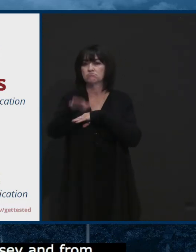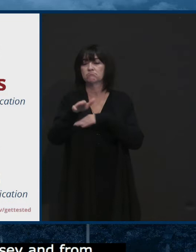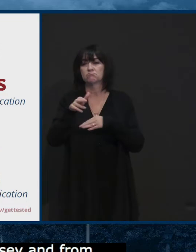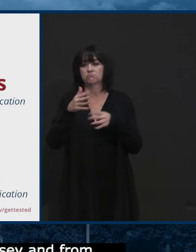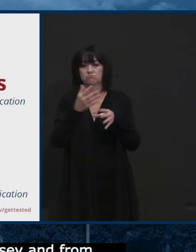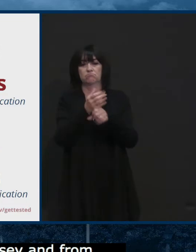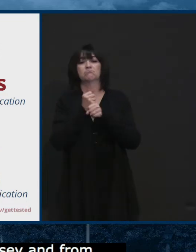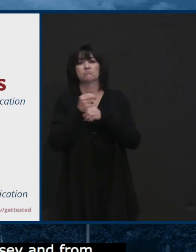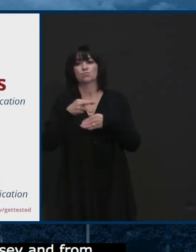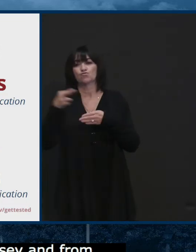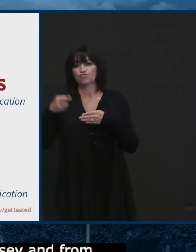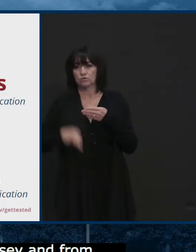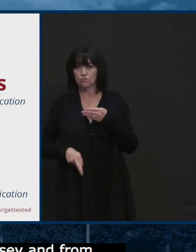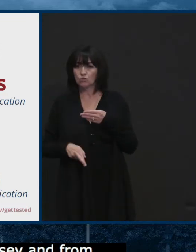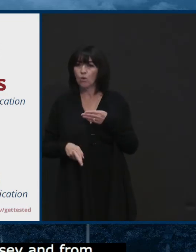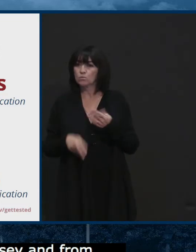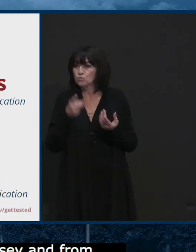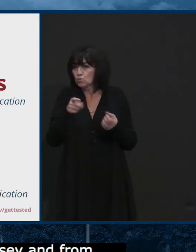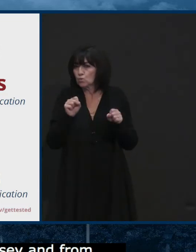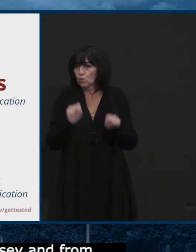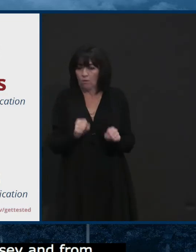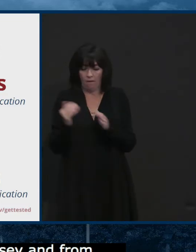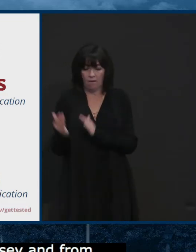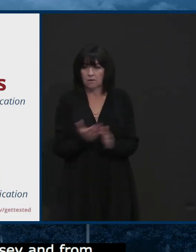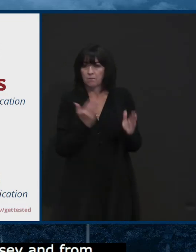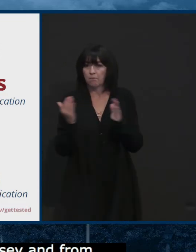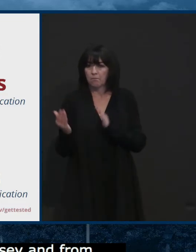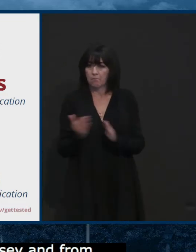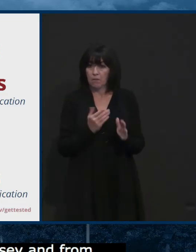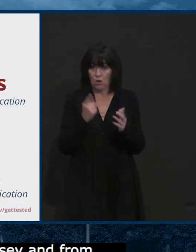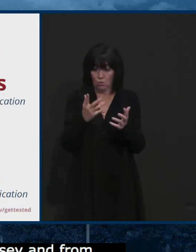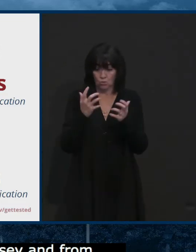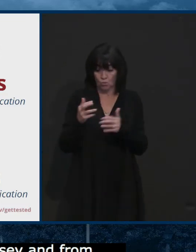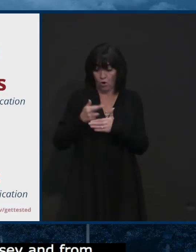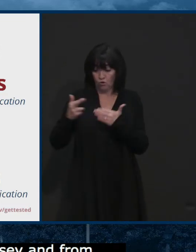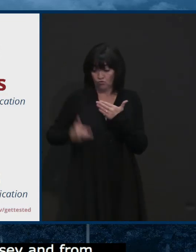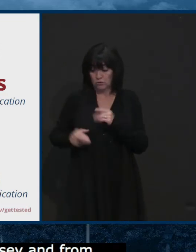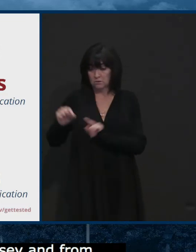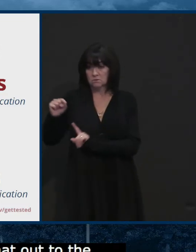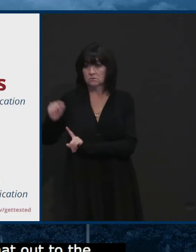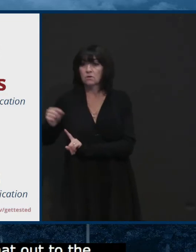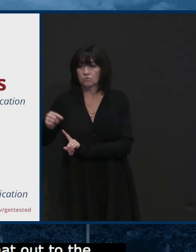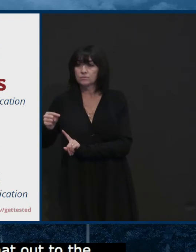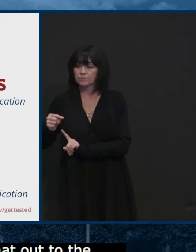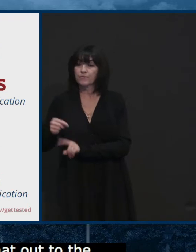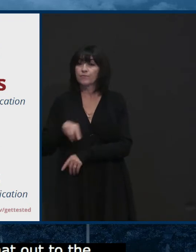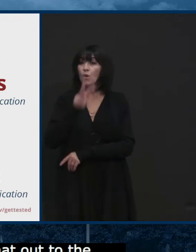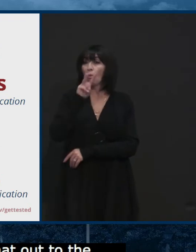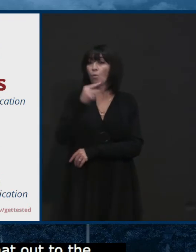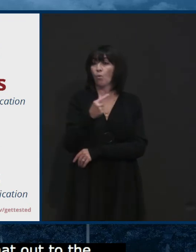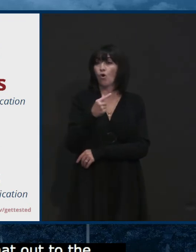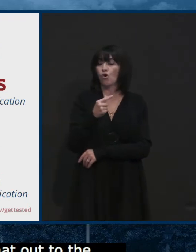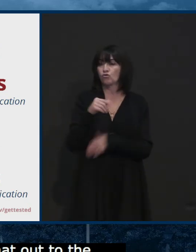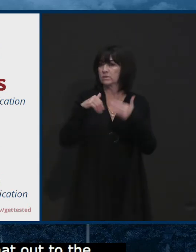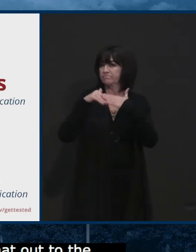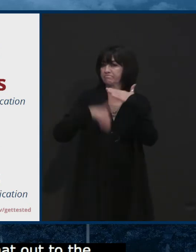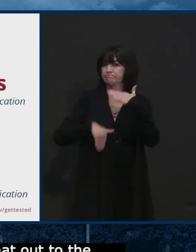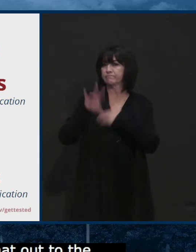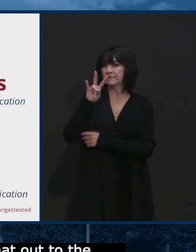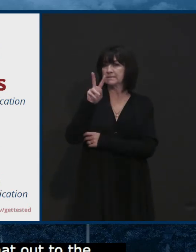almost plan that out to the hour or the day that you want to get your results back. And the Walgreens is less than 72 hours